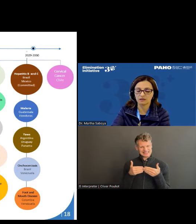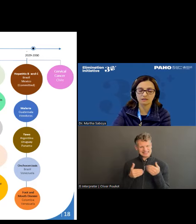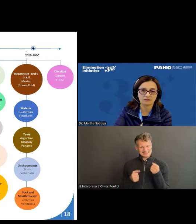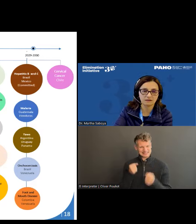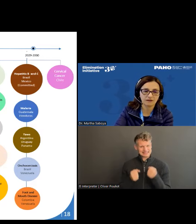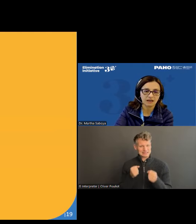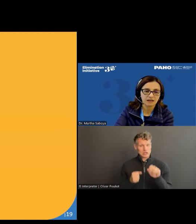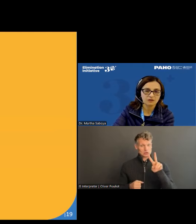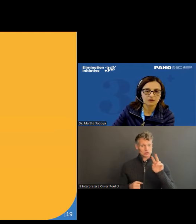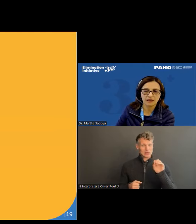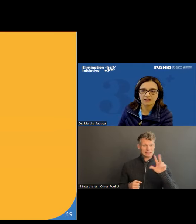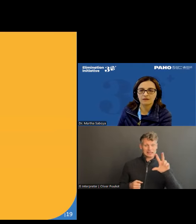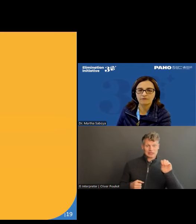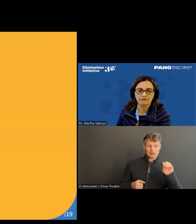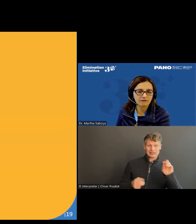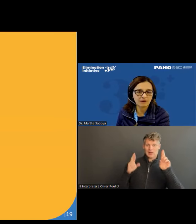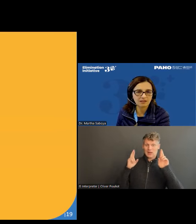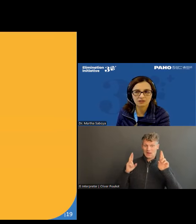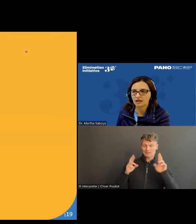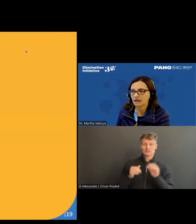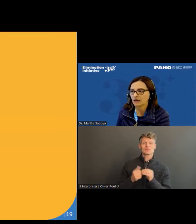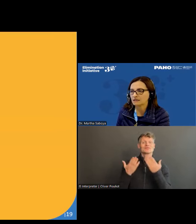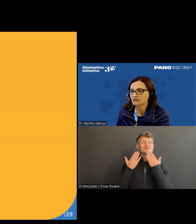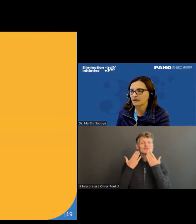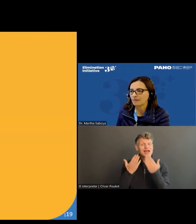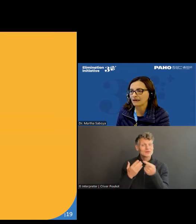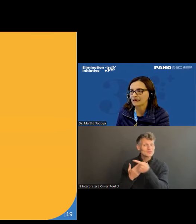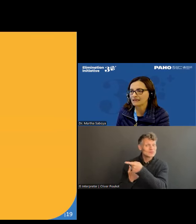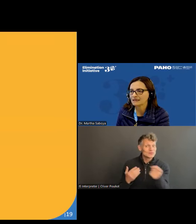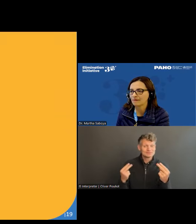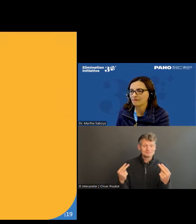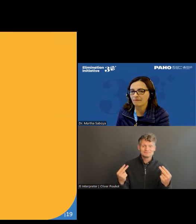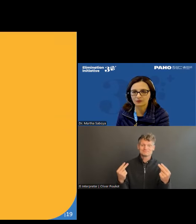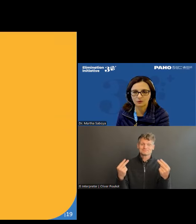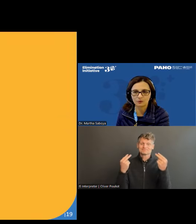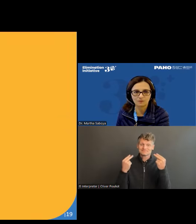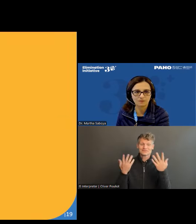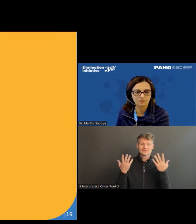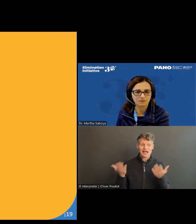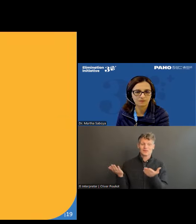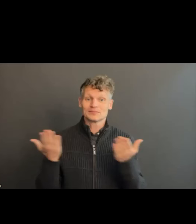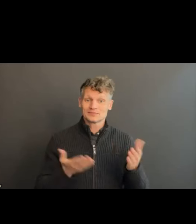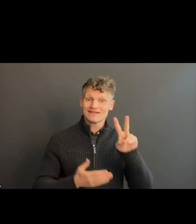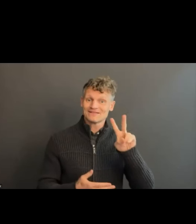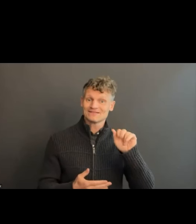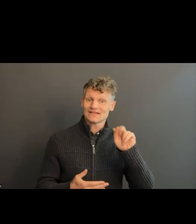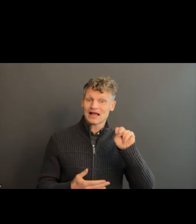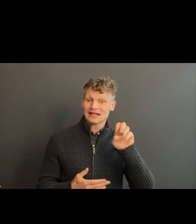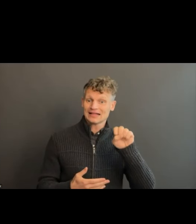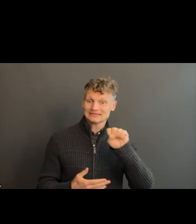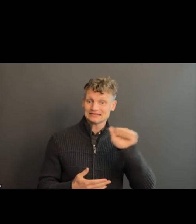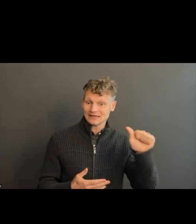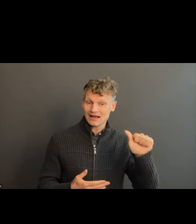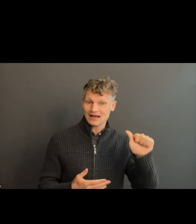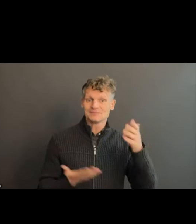Elimination Initiative. So thank you very much. And Vanessa, back to you.